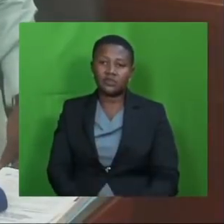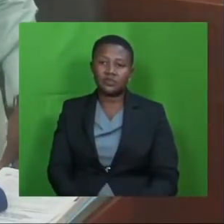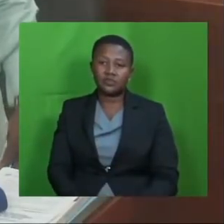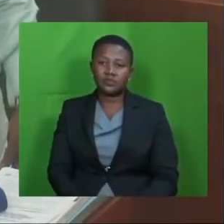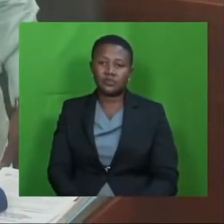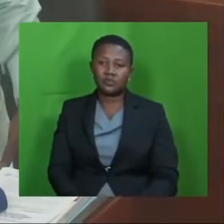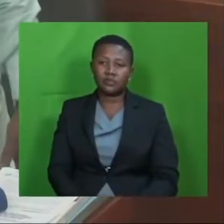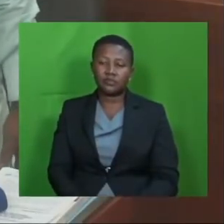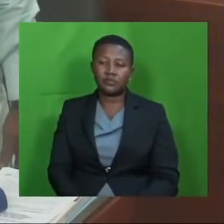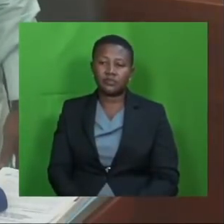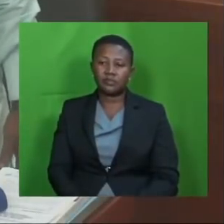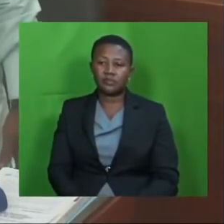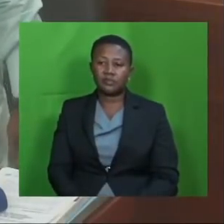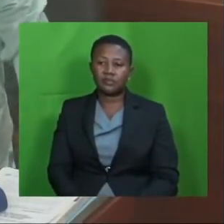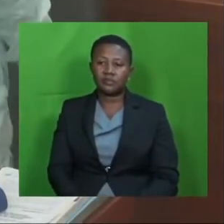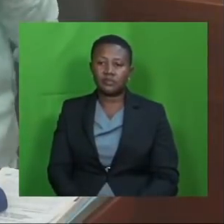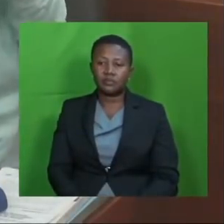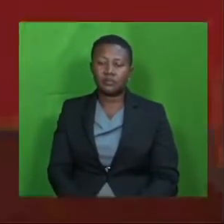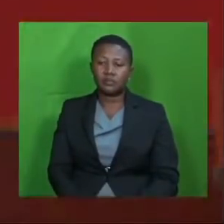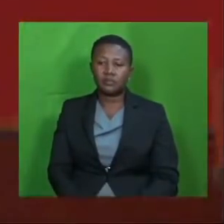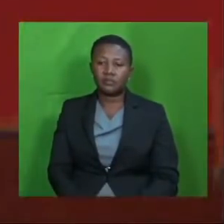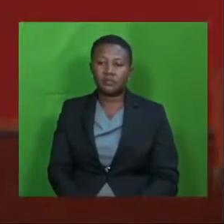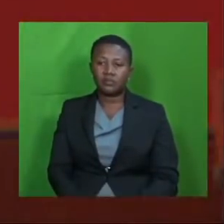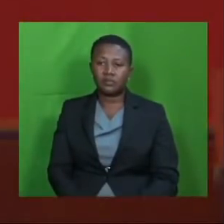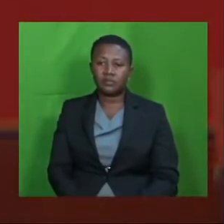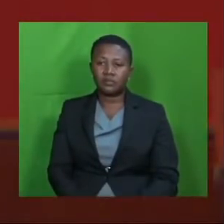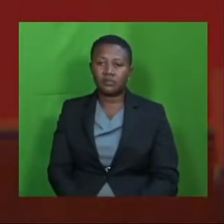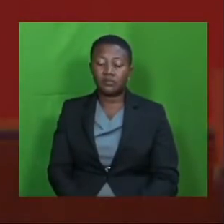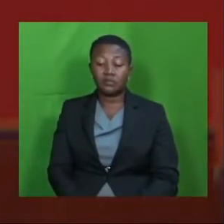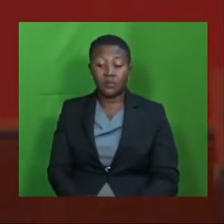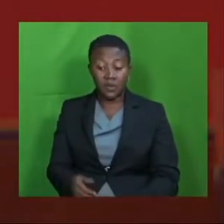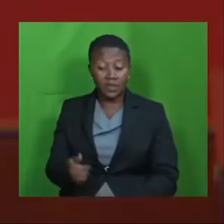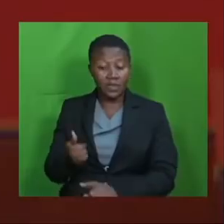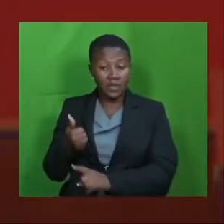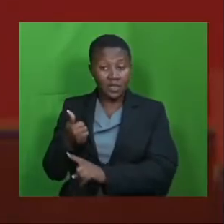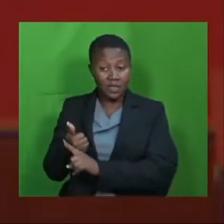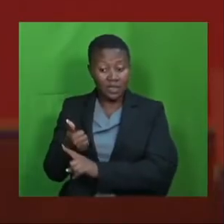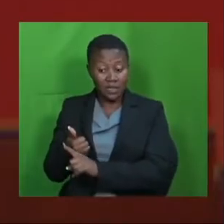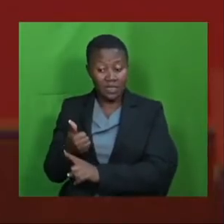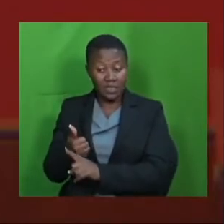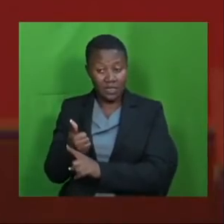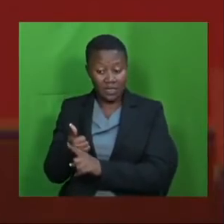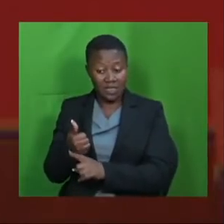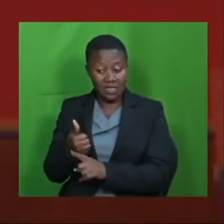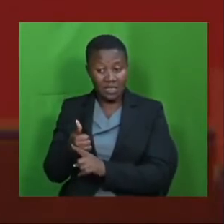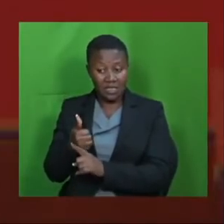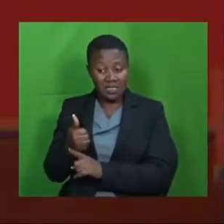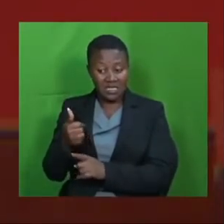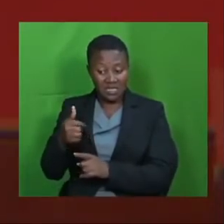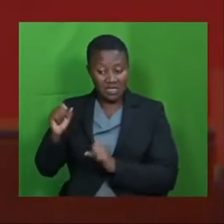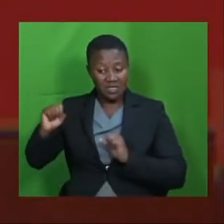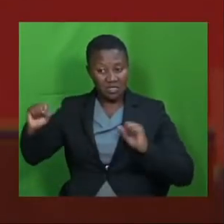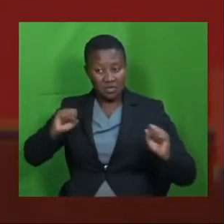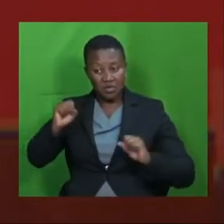a sportsman. He is a sportsman, not he used to be. He plays football every weekend.